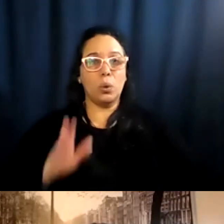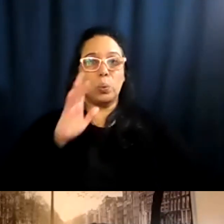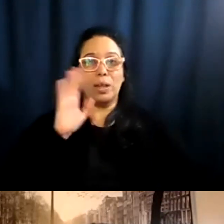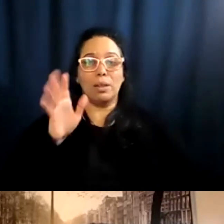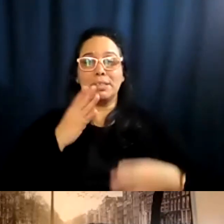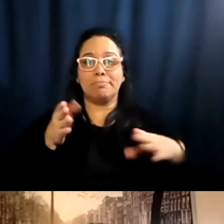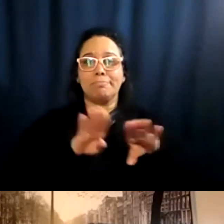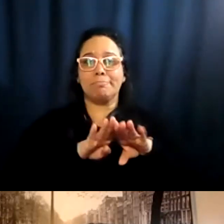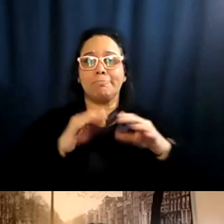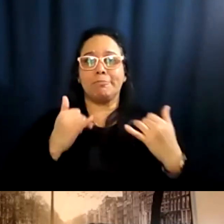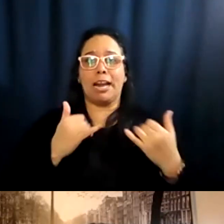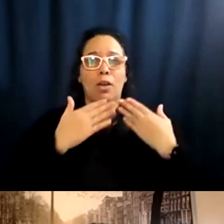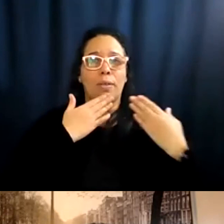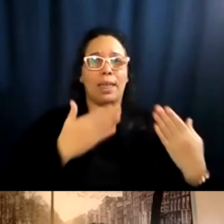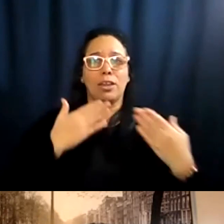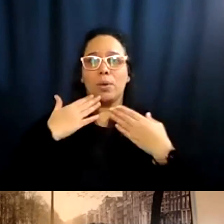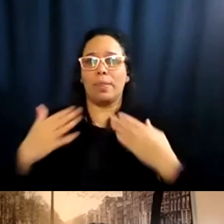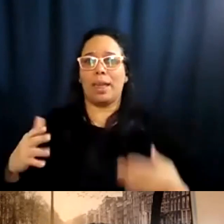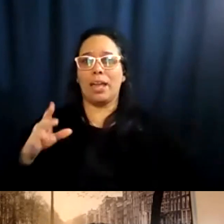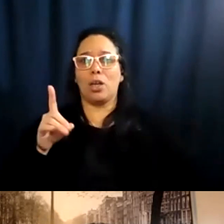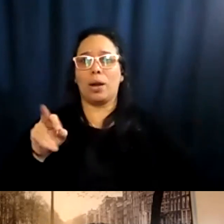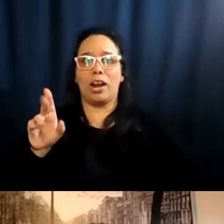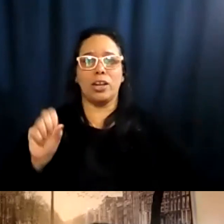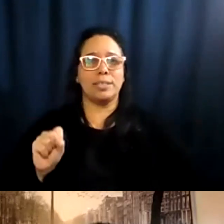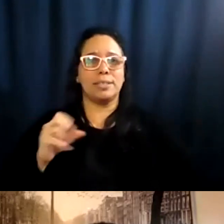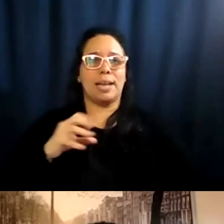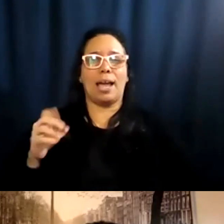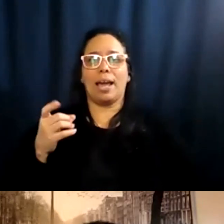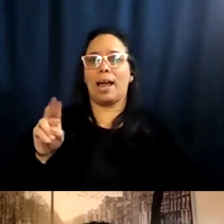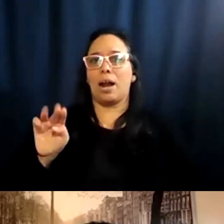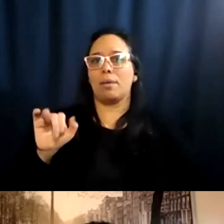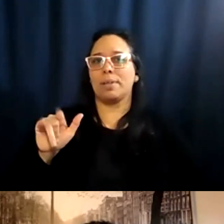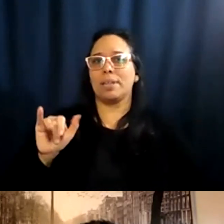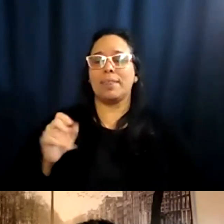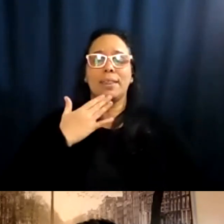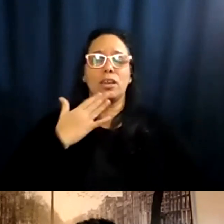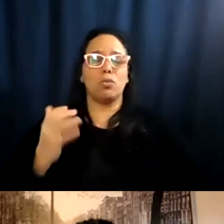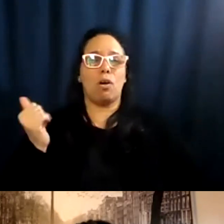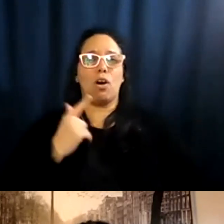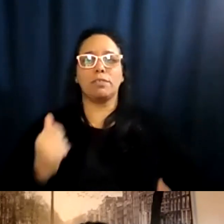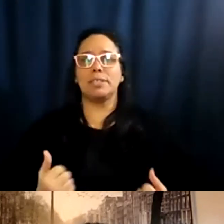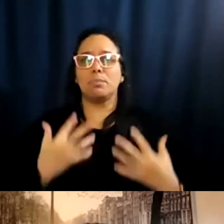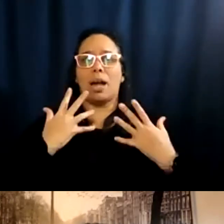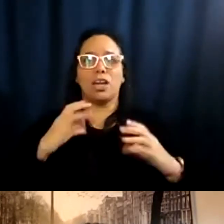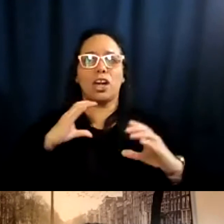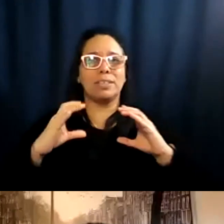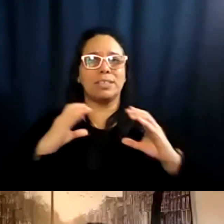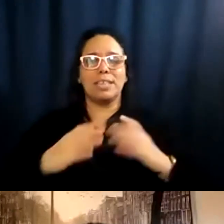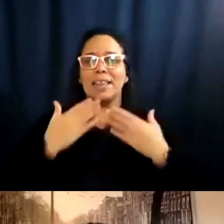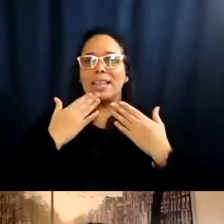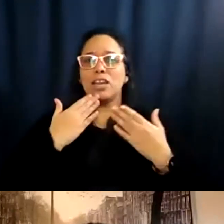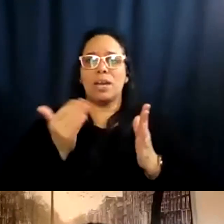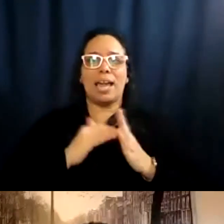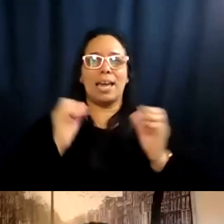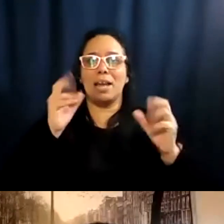want to say thank you all for a beautiful conversation, an empowering conversation. Thank you once again to our amazing moderators,